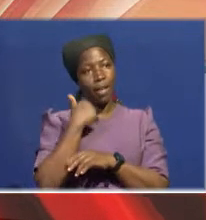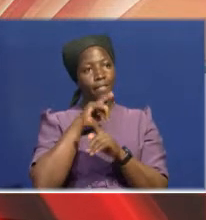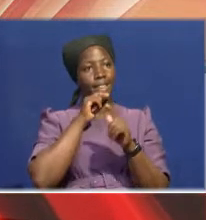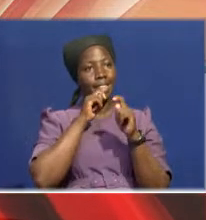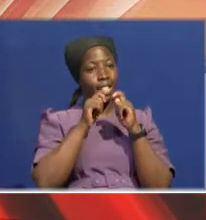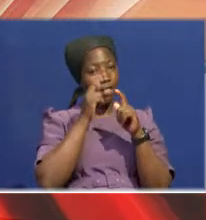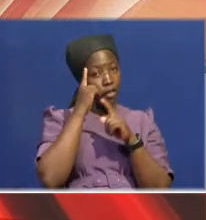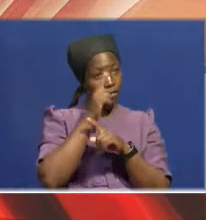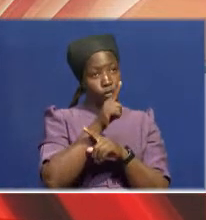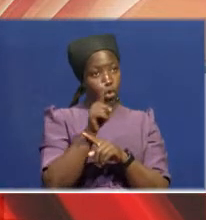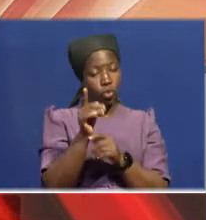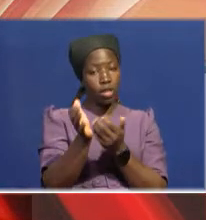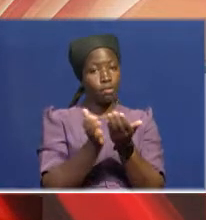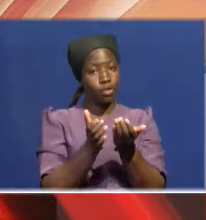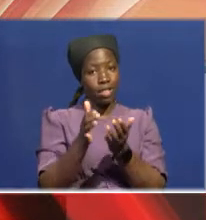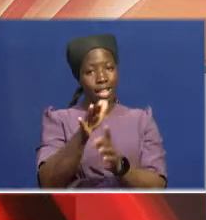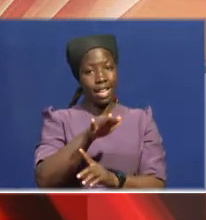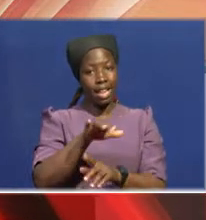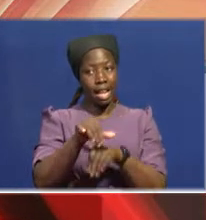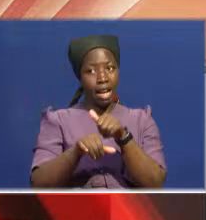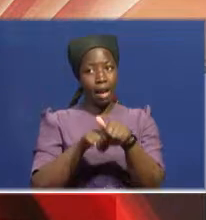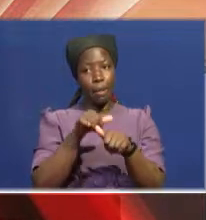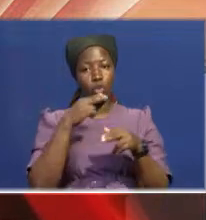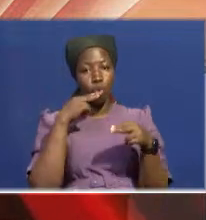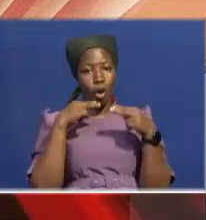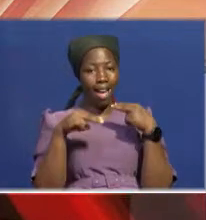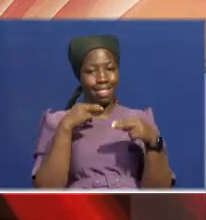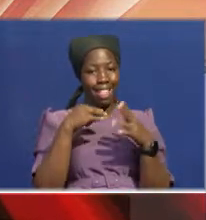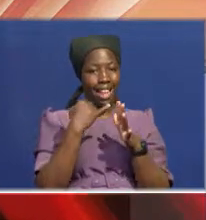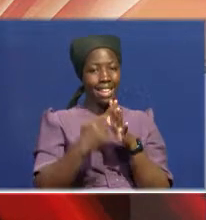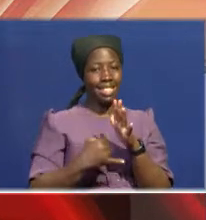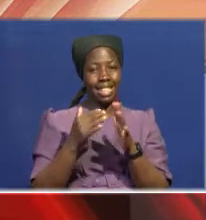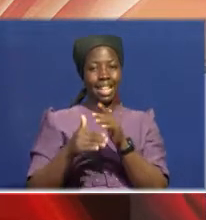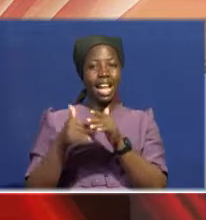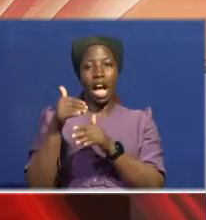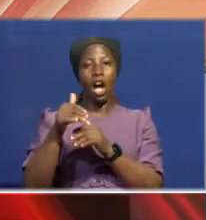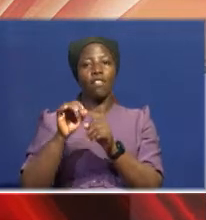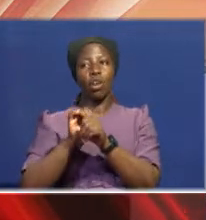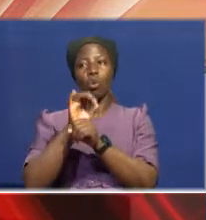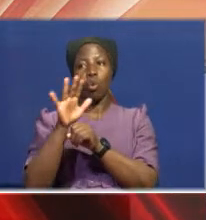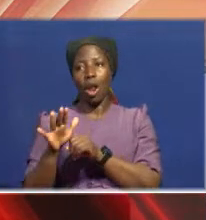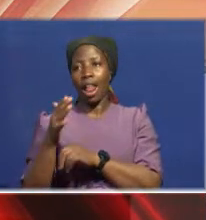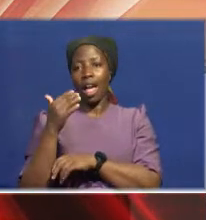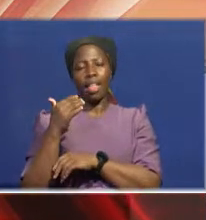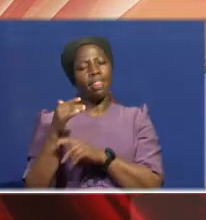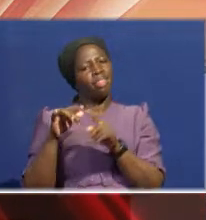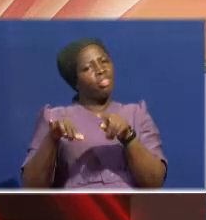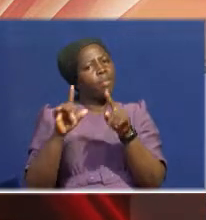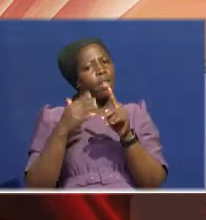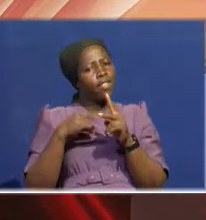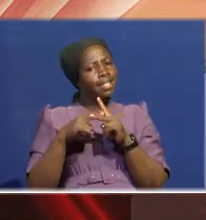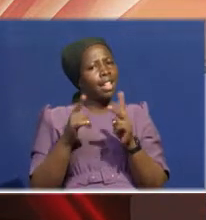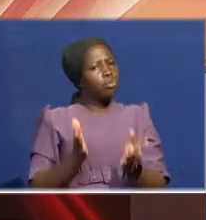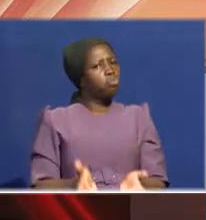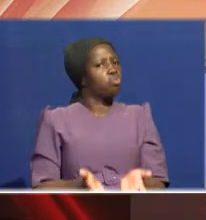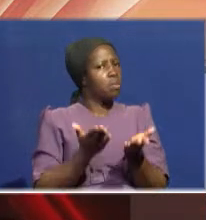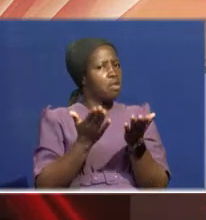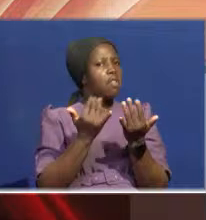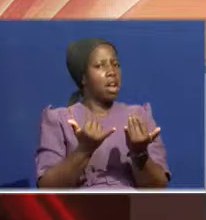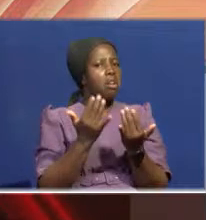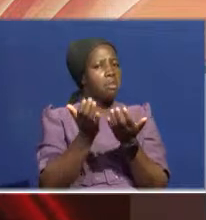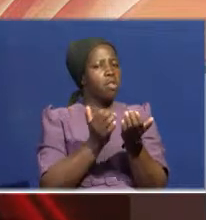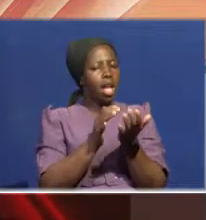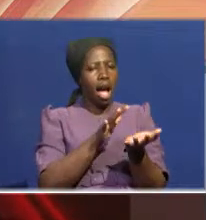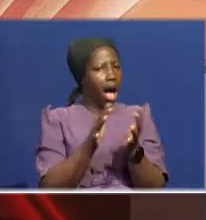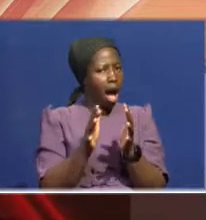you in the business segment in regards to the hotel industry. After the COVID-19, have they started to pick up, and what is the business like